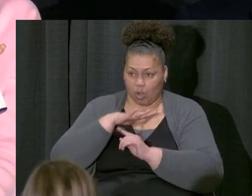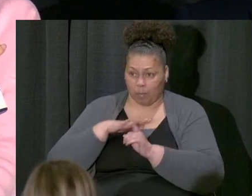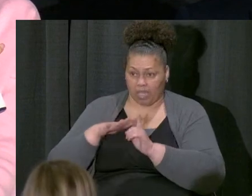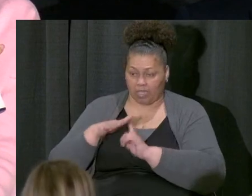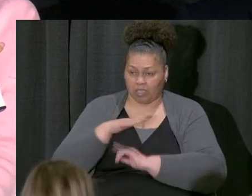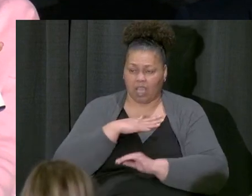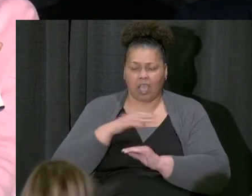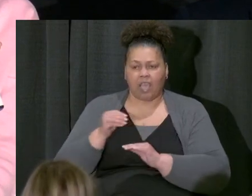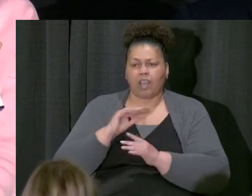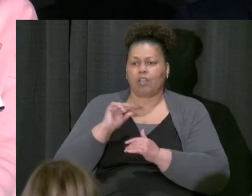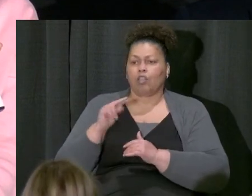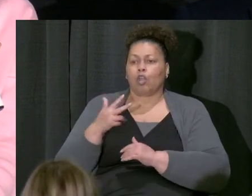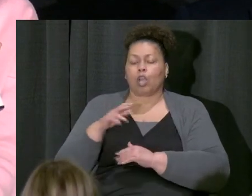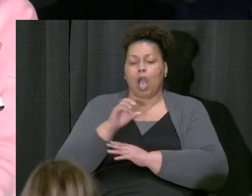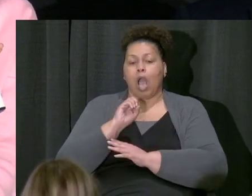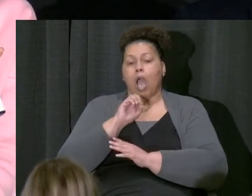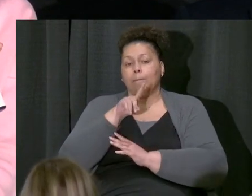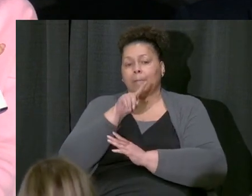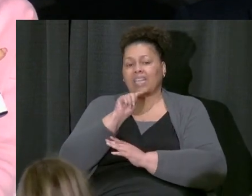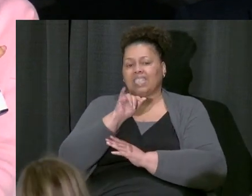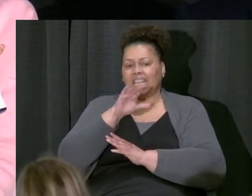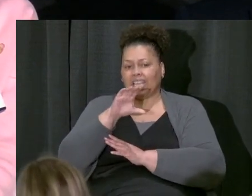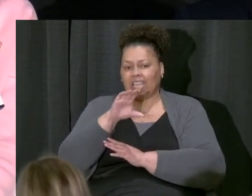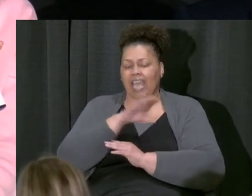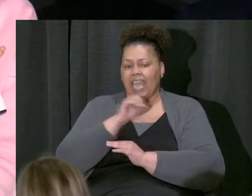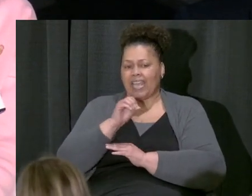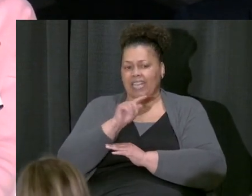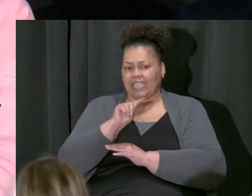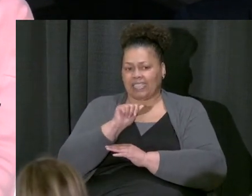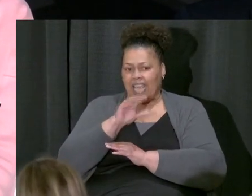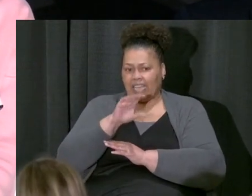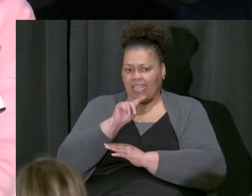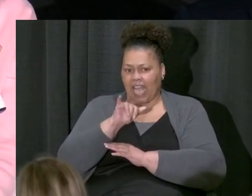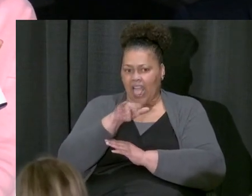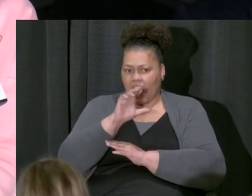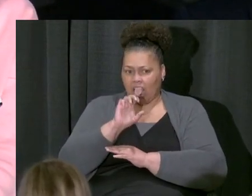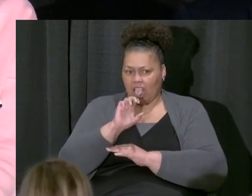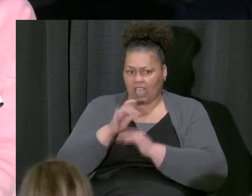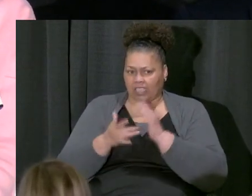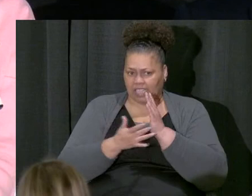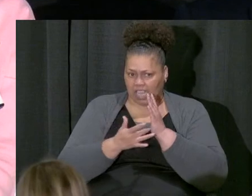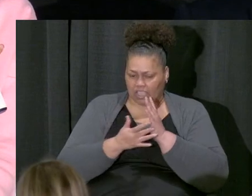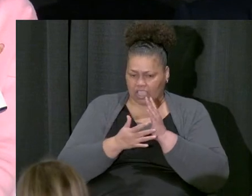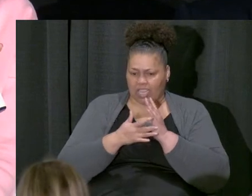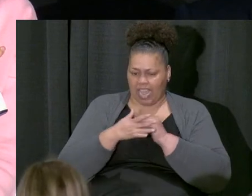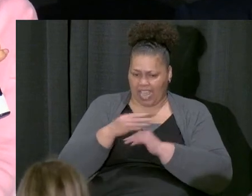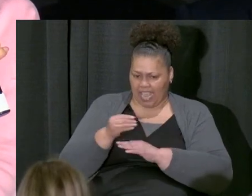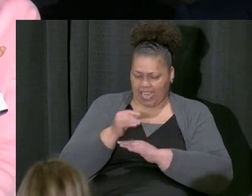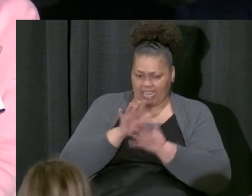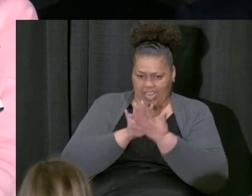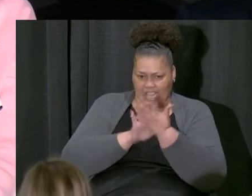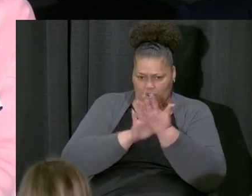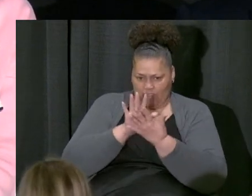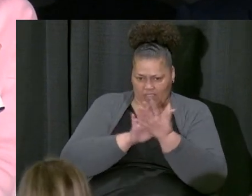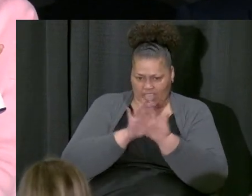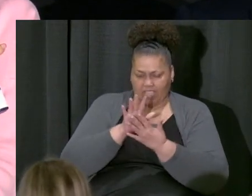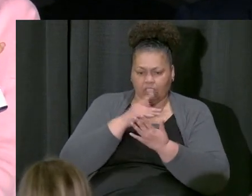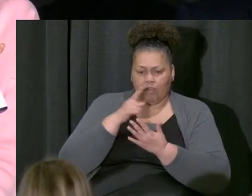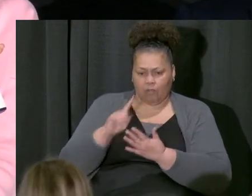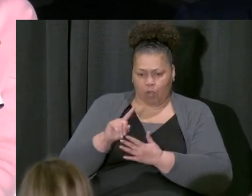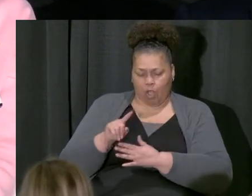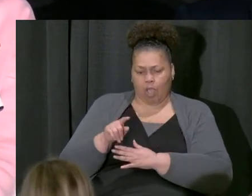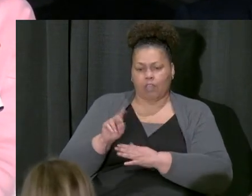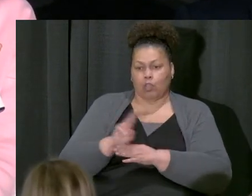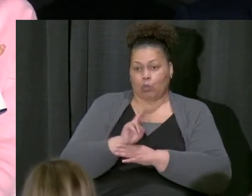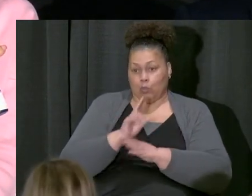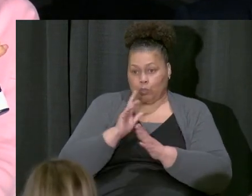is haptic and tactile technologies and audio interface for notifying the user